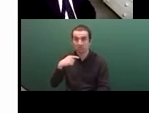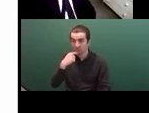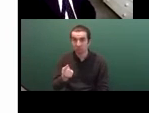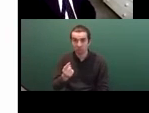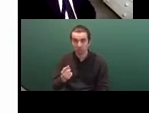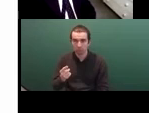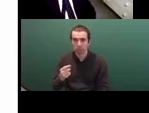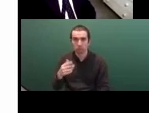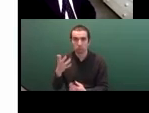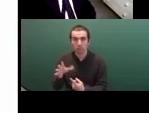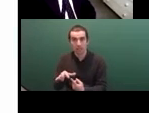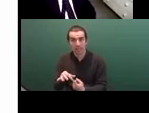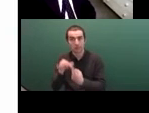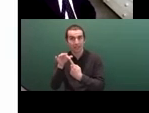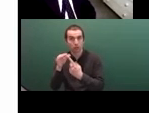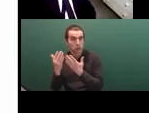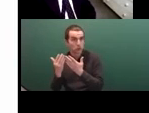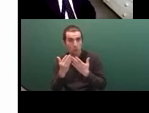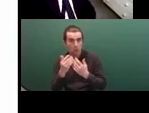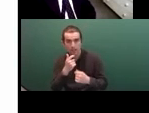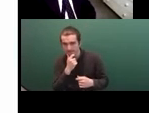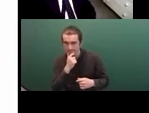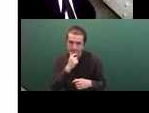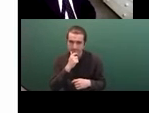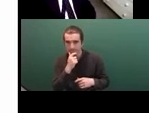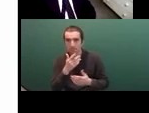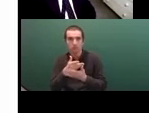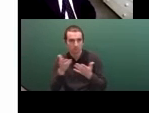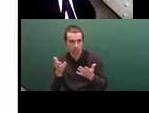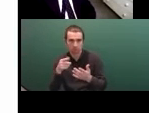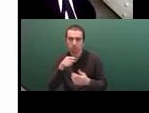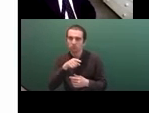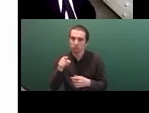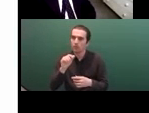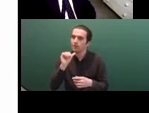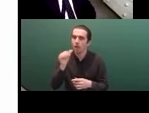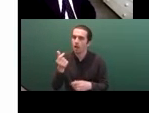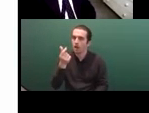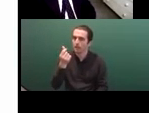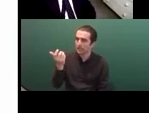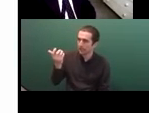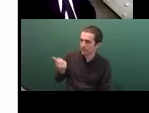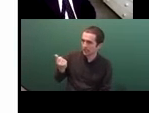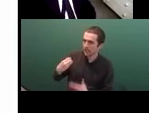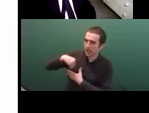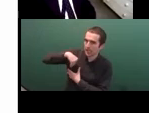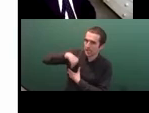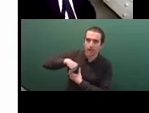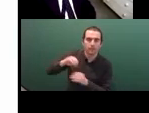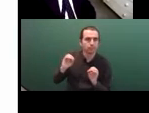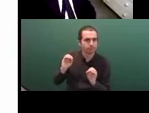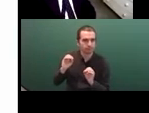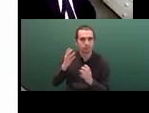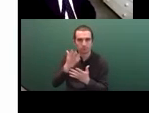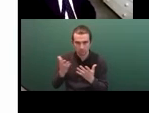not mandated by the National Department of Education, and therefore they must